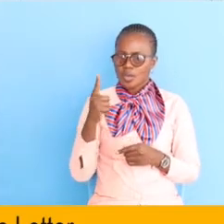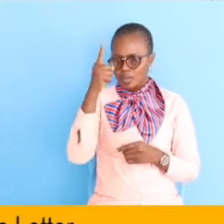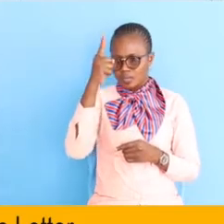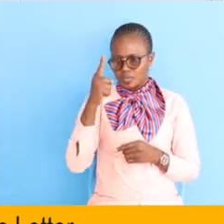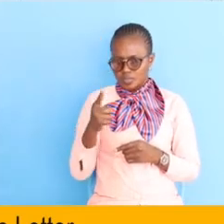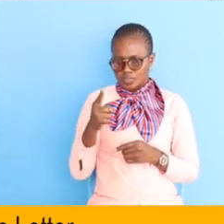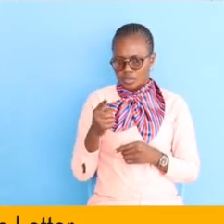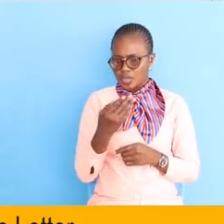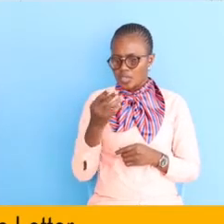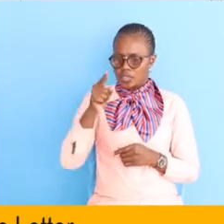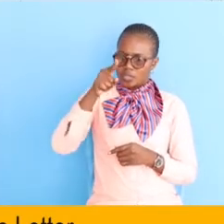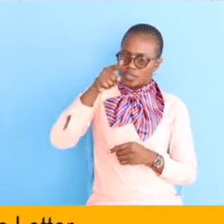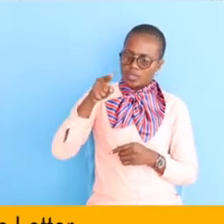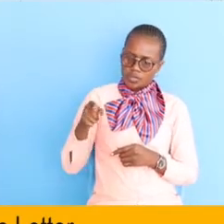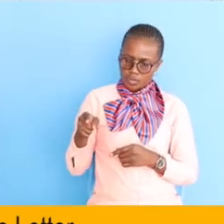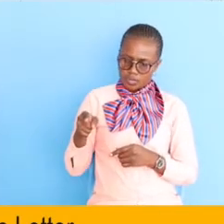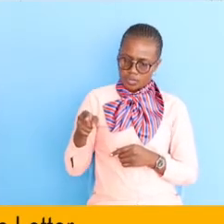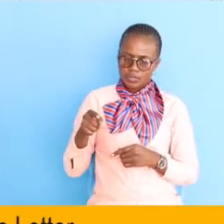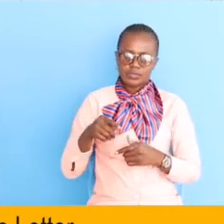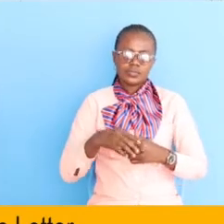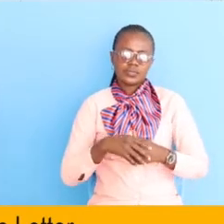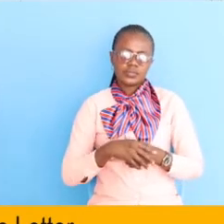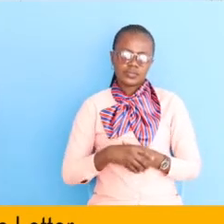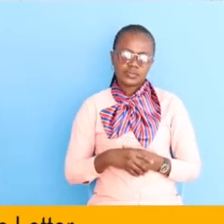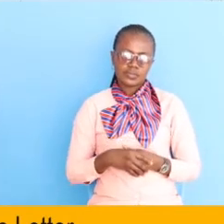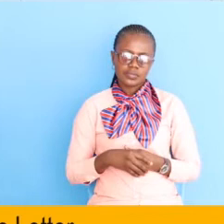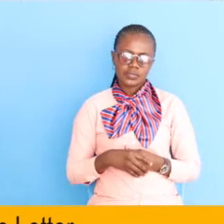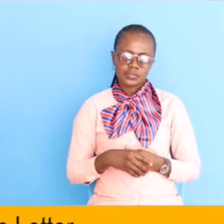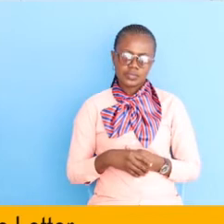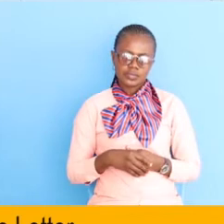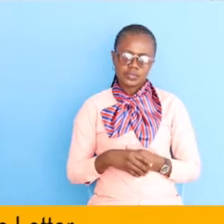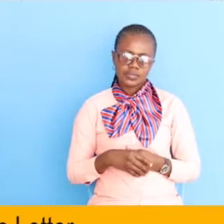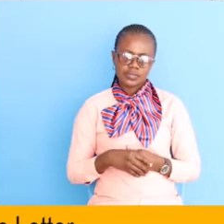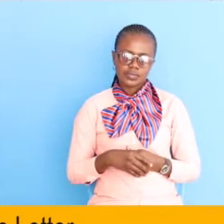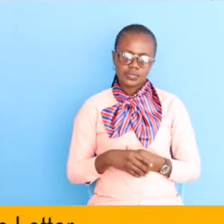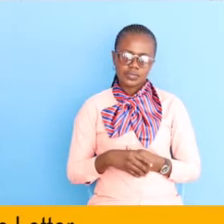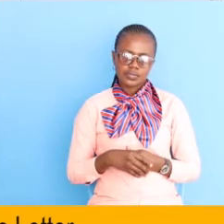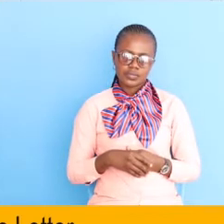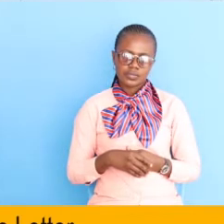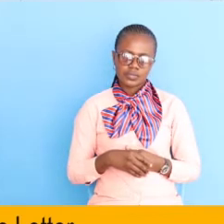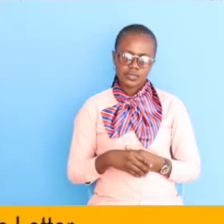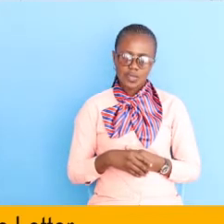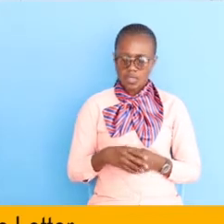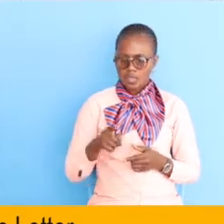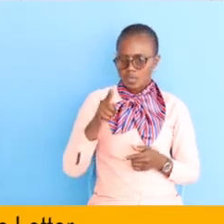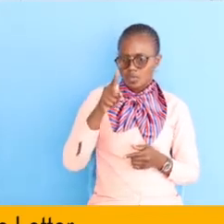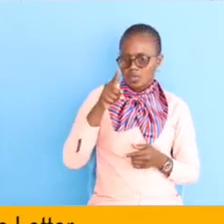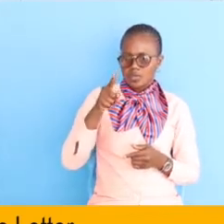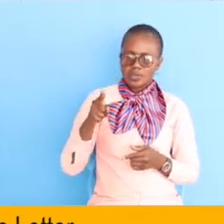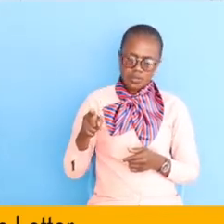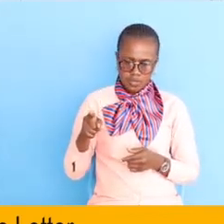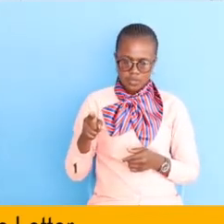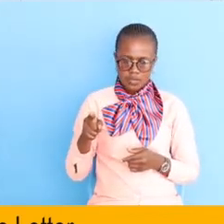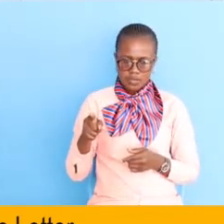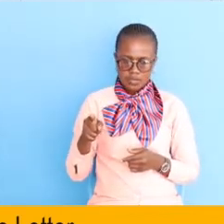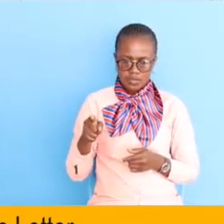is straight? That means we talk about block. So These lines, the vertical lines,